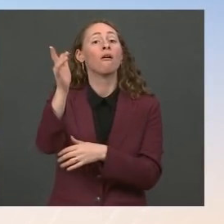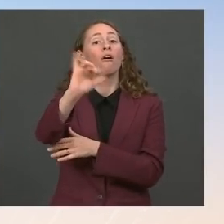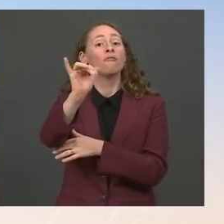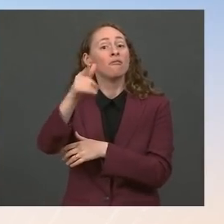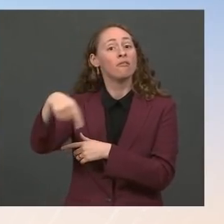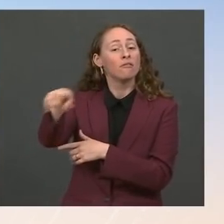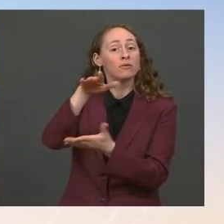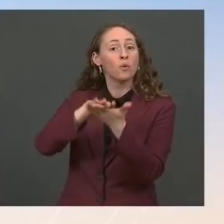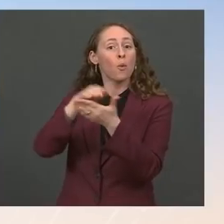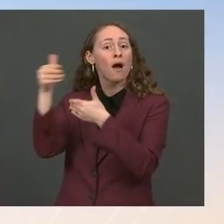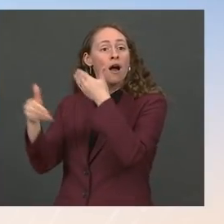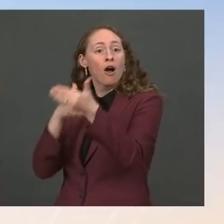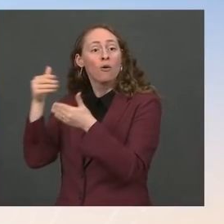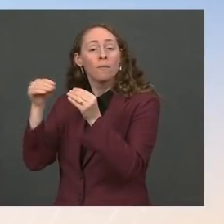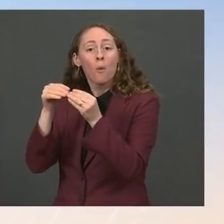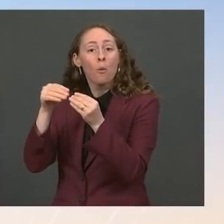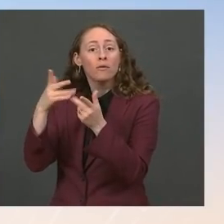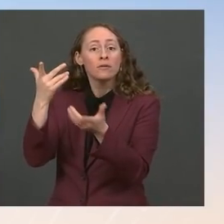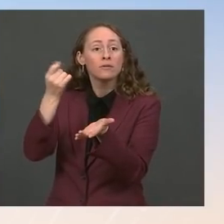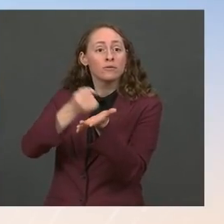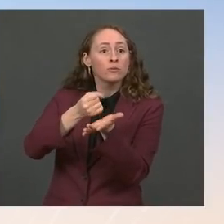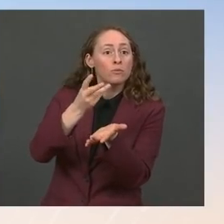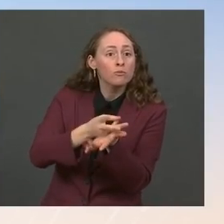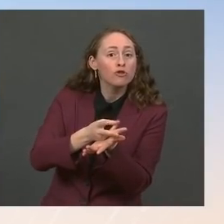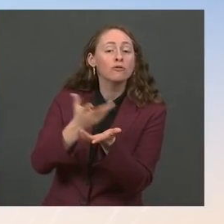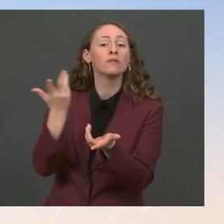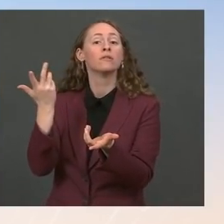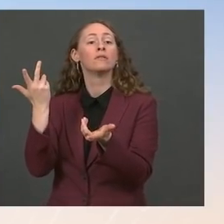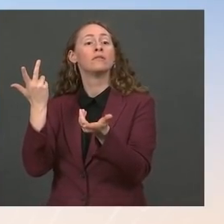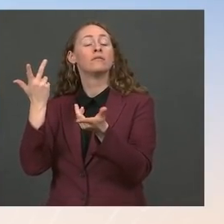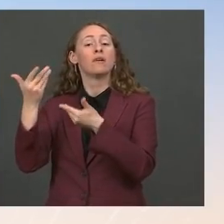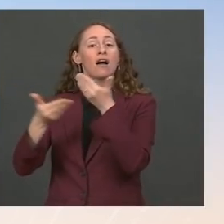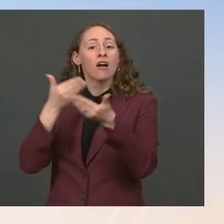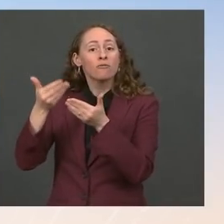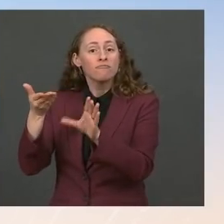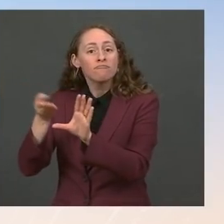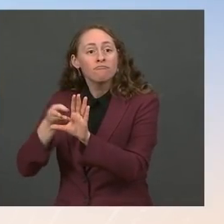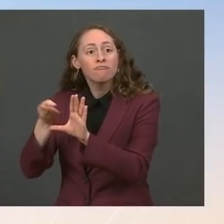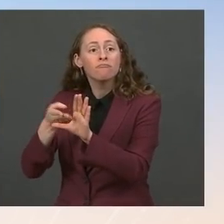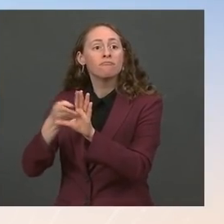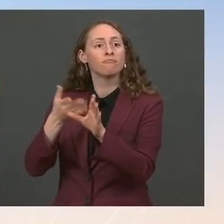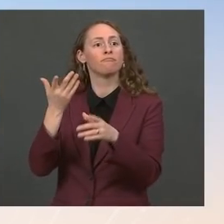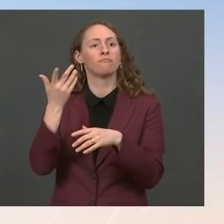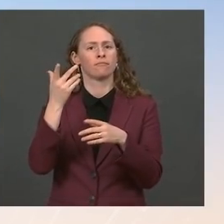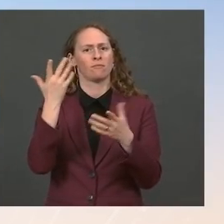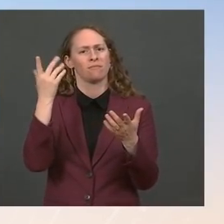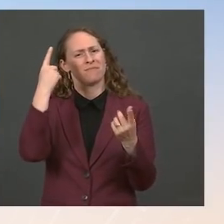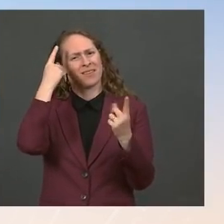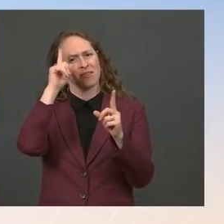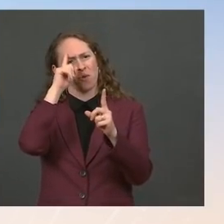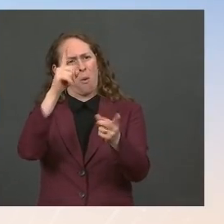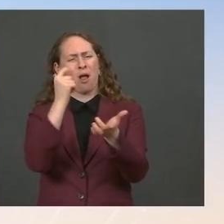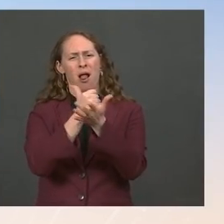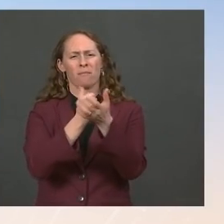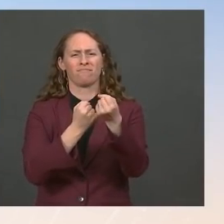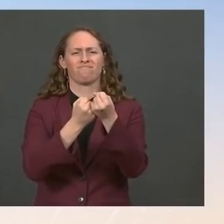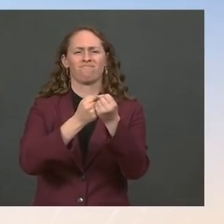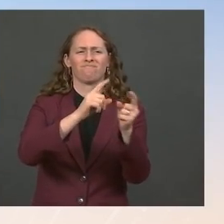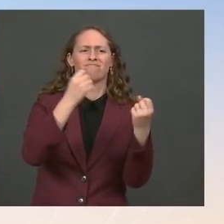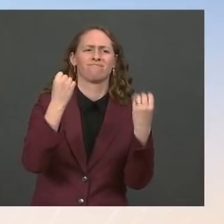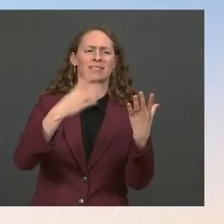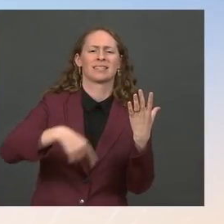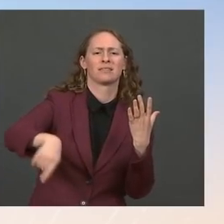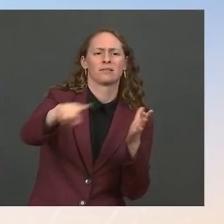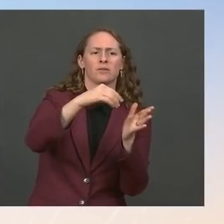health professionals to address the mental health needs of students. The Department of Education also released this morning the most comprehensive resource on mental health